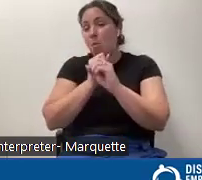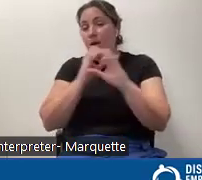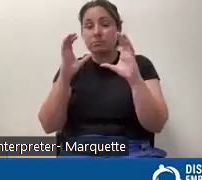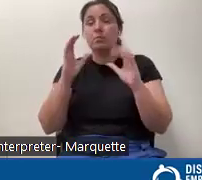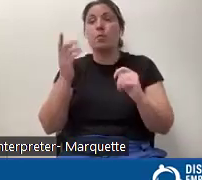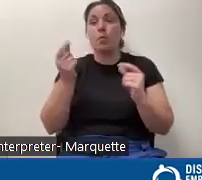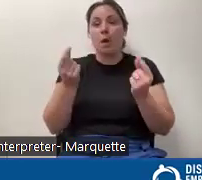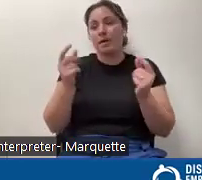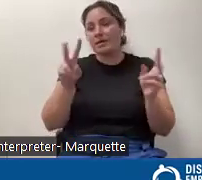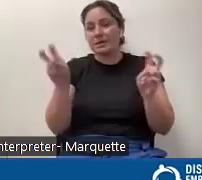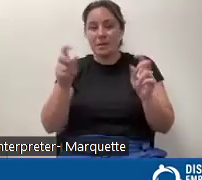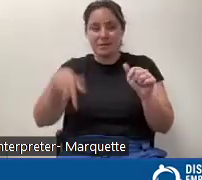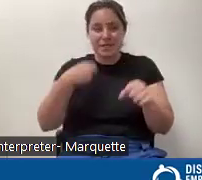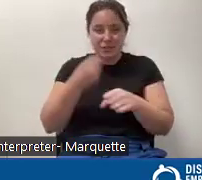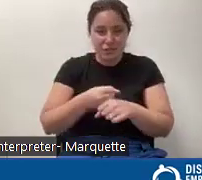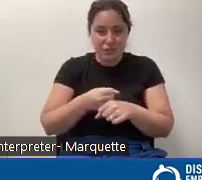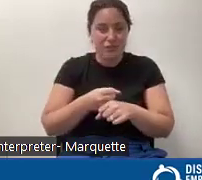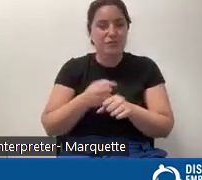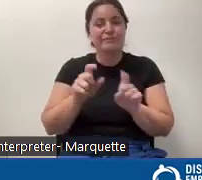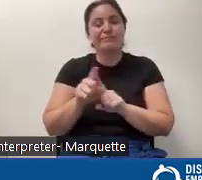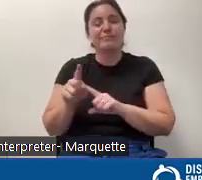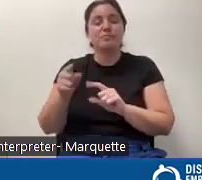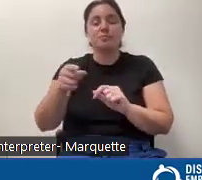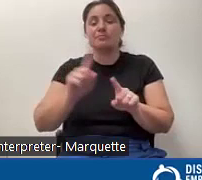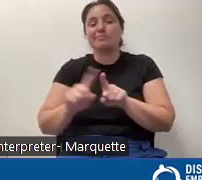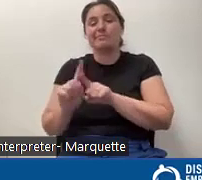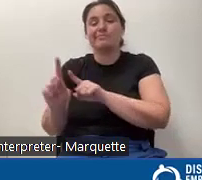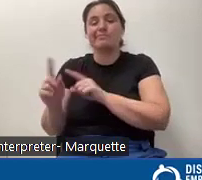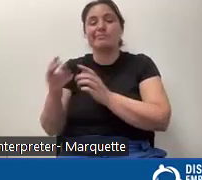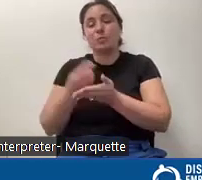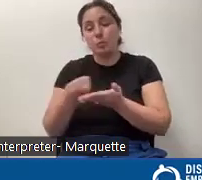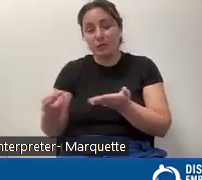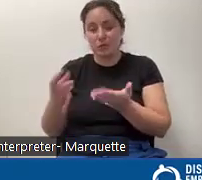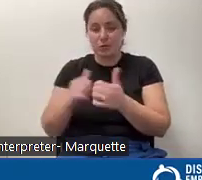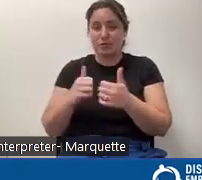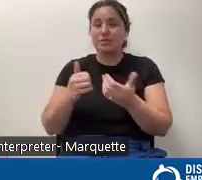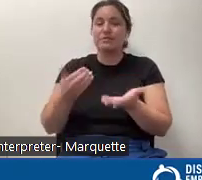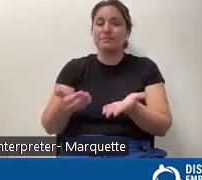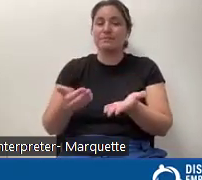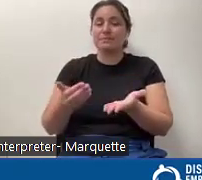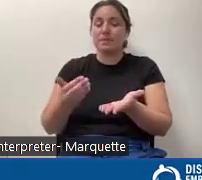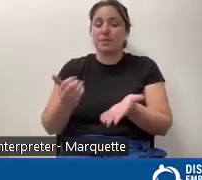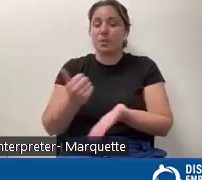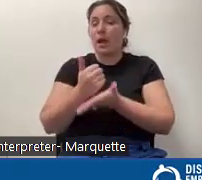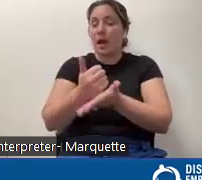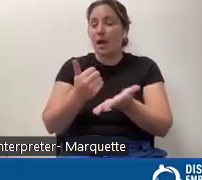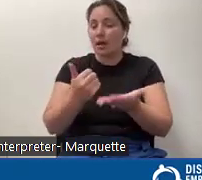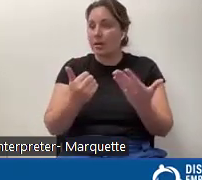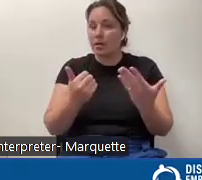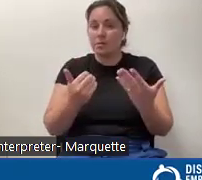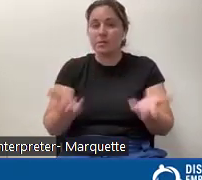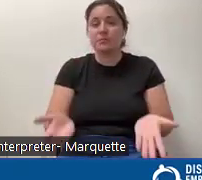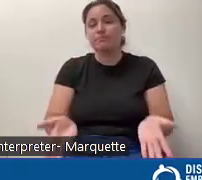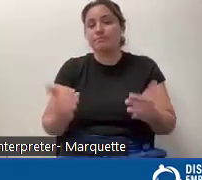for this year, as well as other resources to advance competitive integrative employment for people